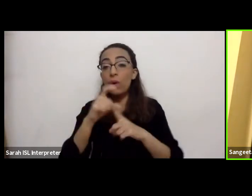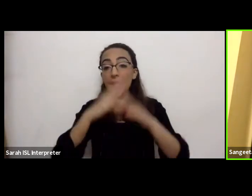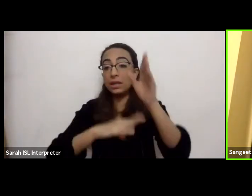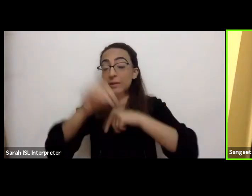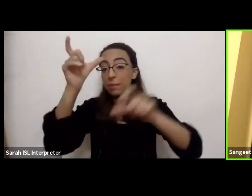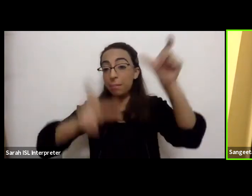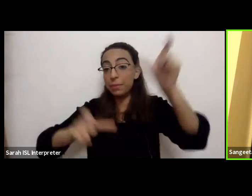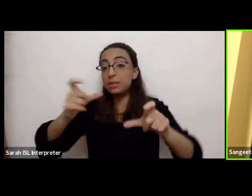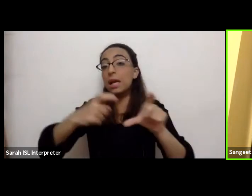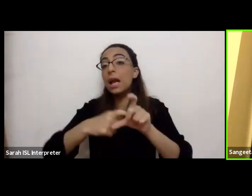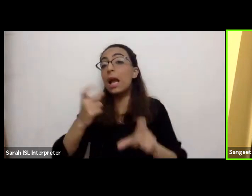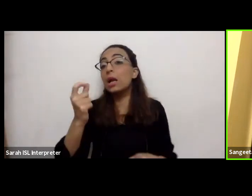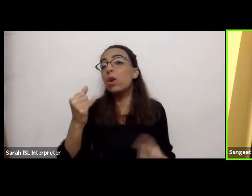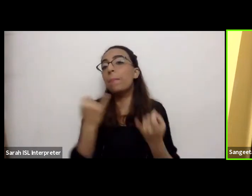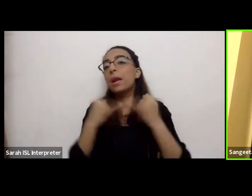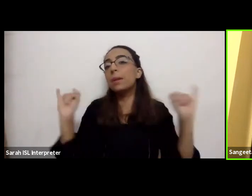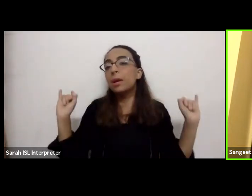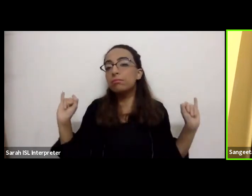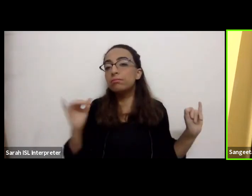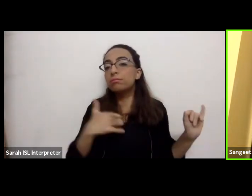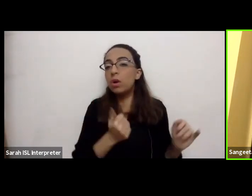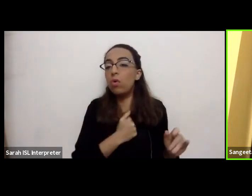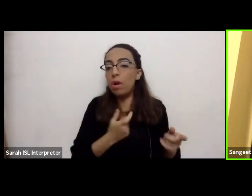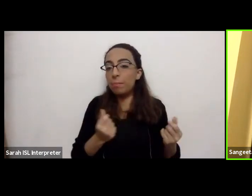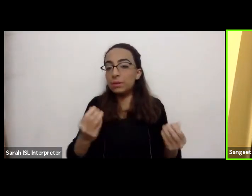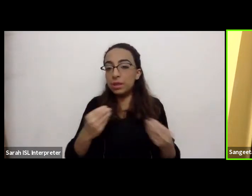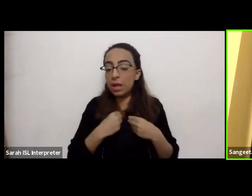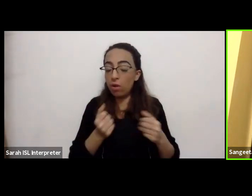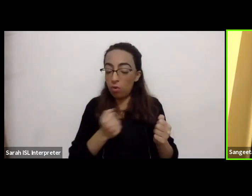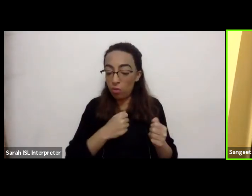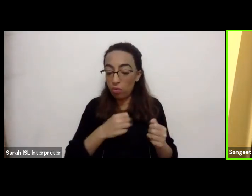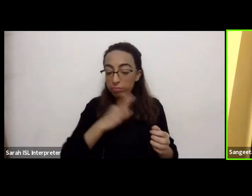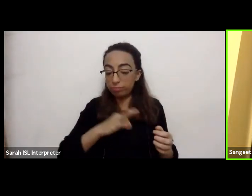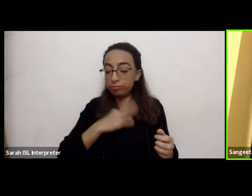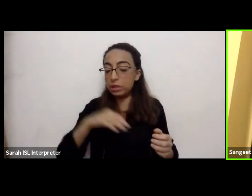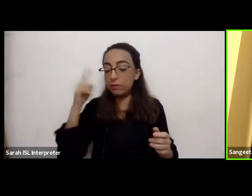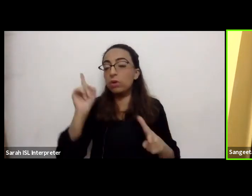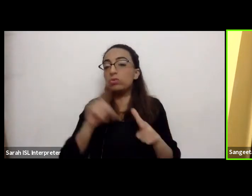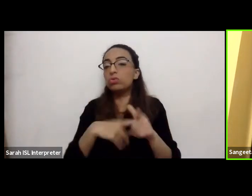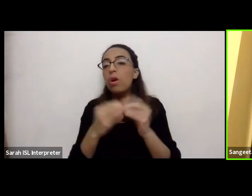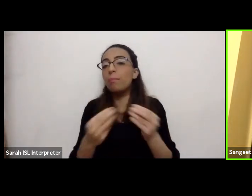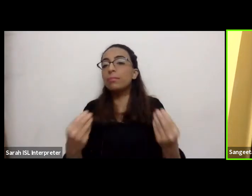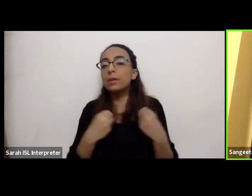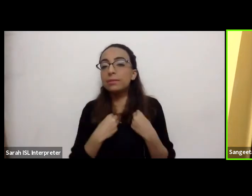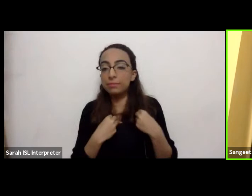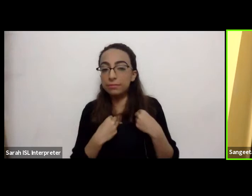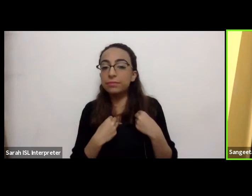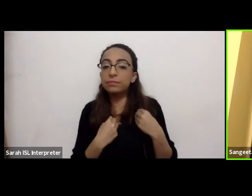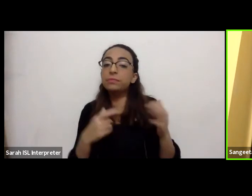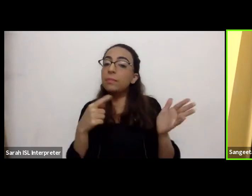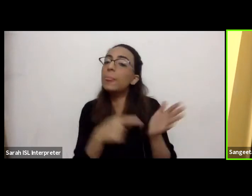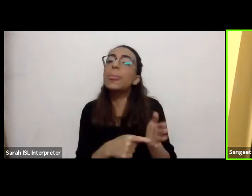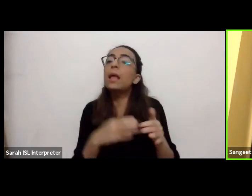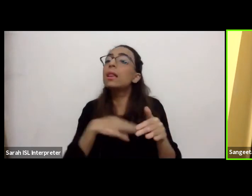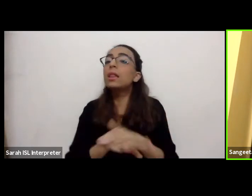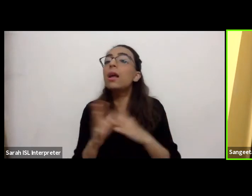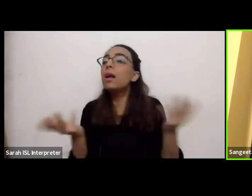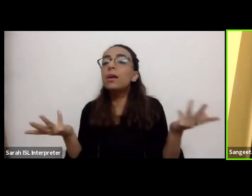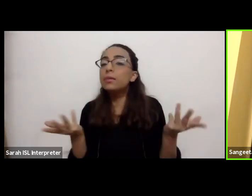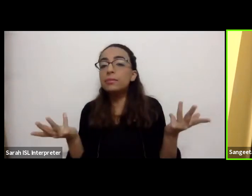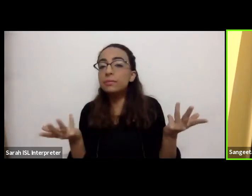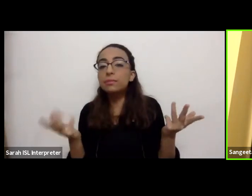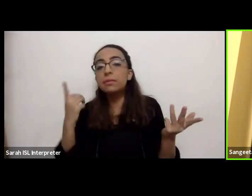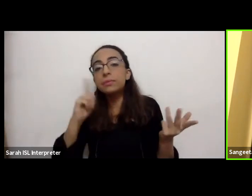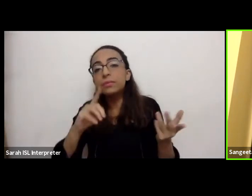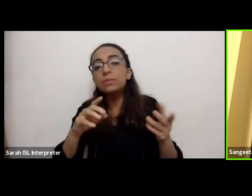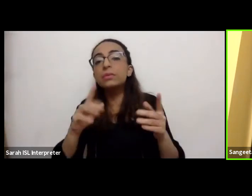disabilities economically independent by providing them with employment opportunities. For this, they operate a